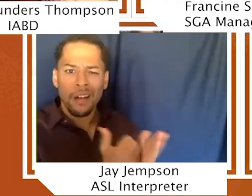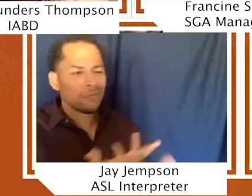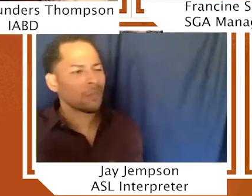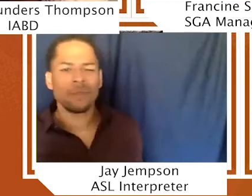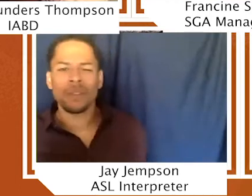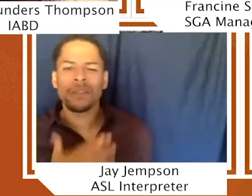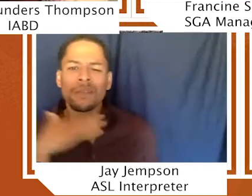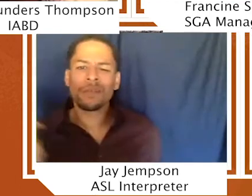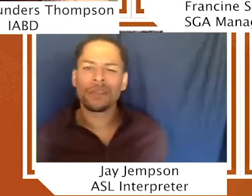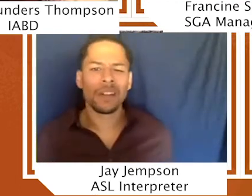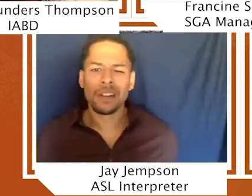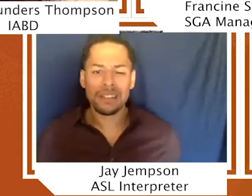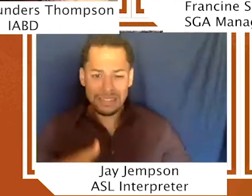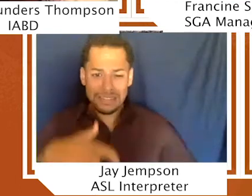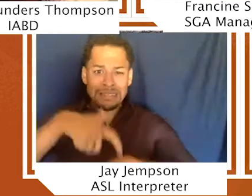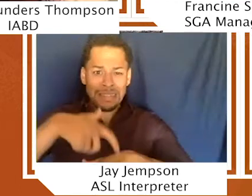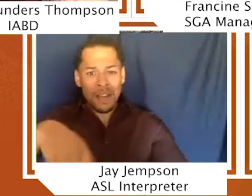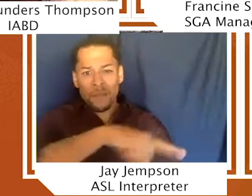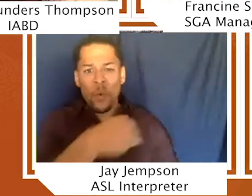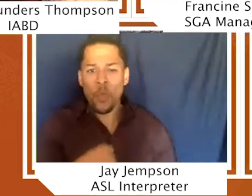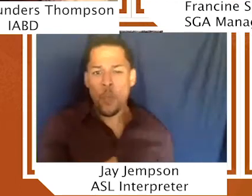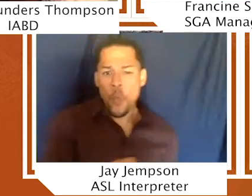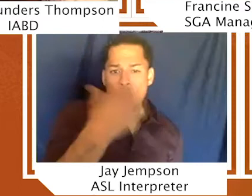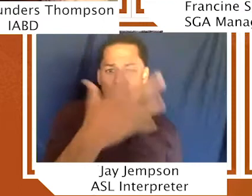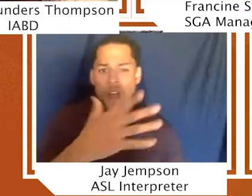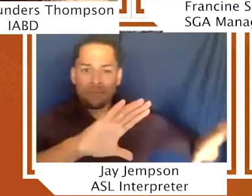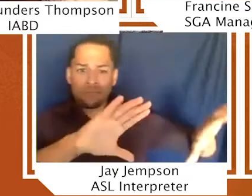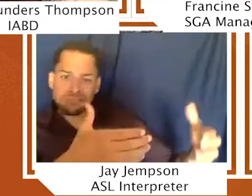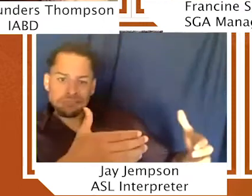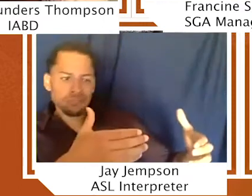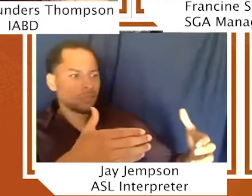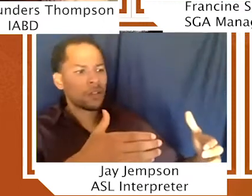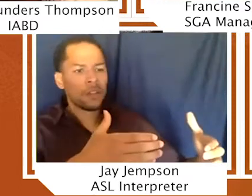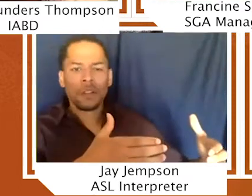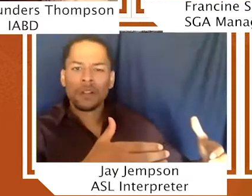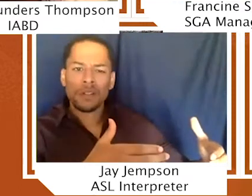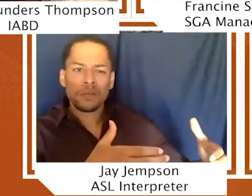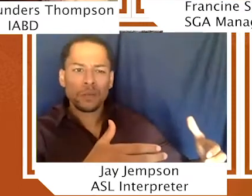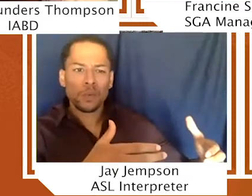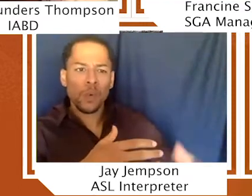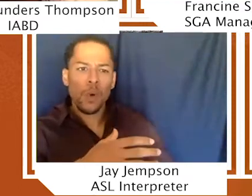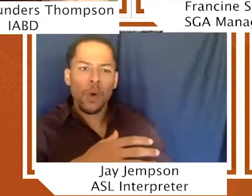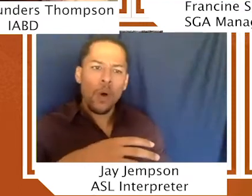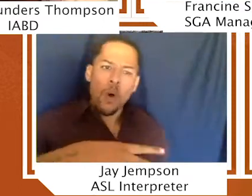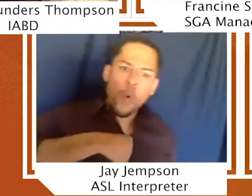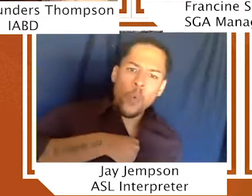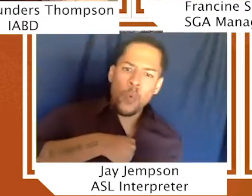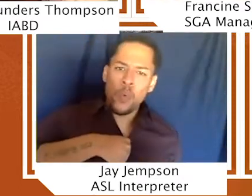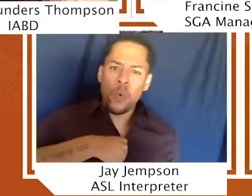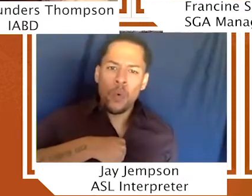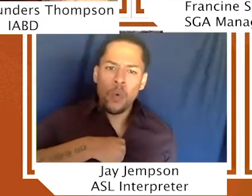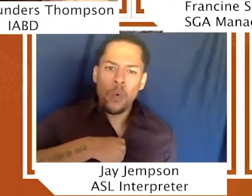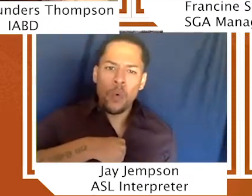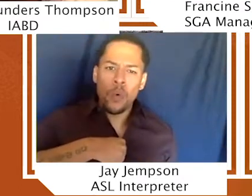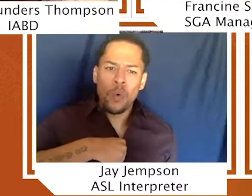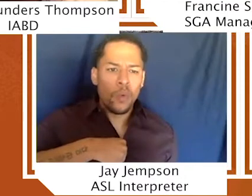their stuff and really figure out how to work it out amongst themselves, or,